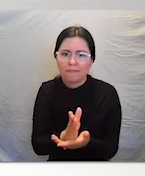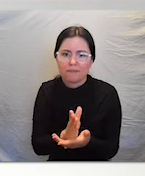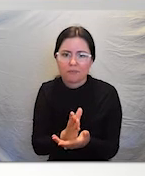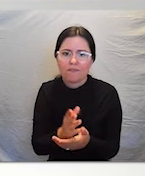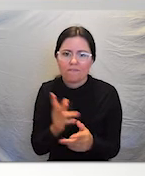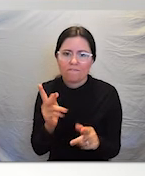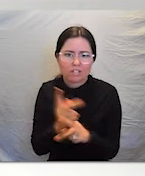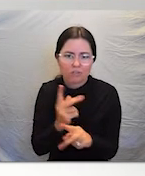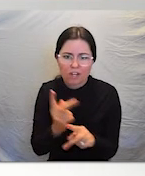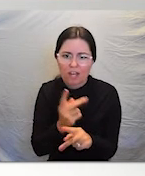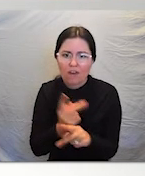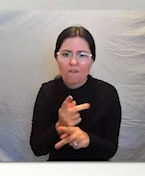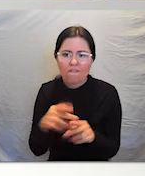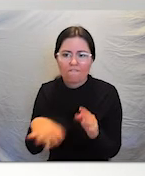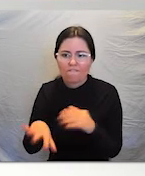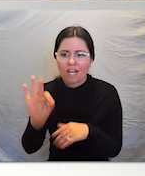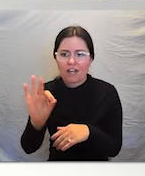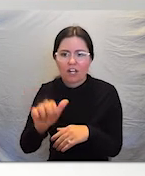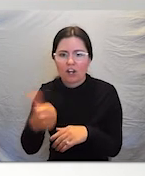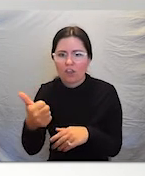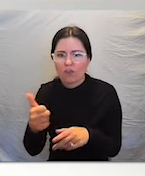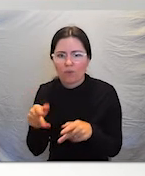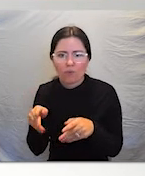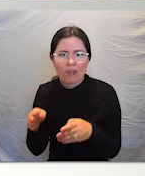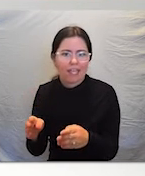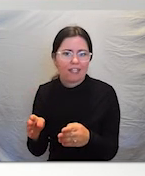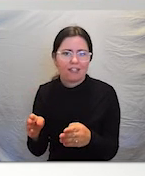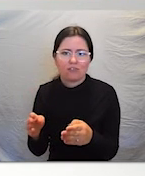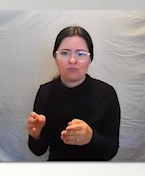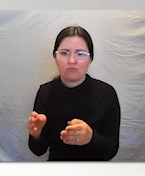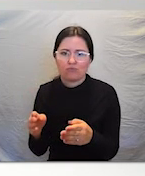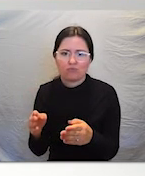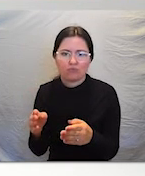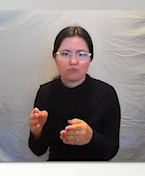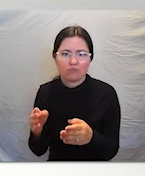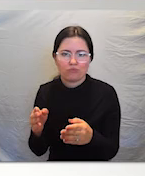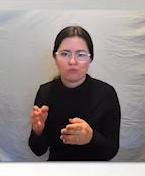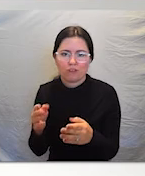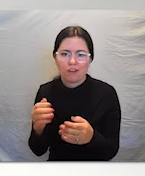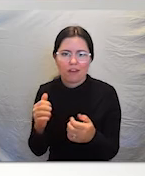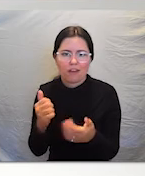find another avenue to get through that hurdle.